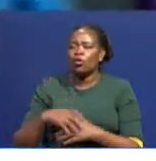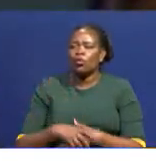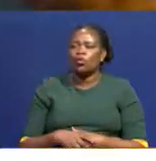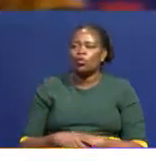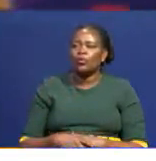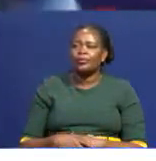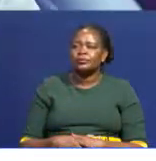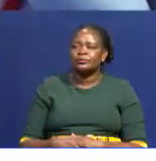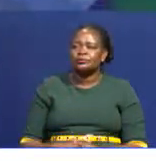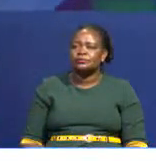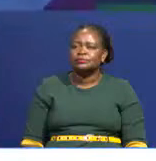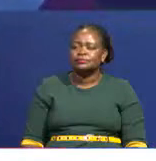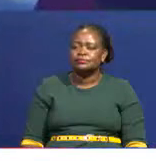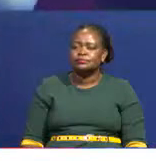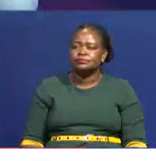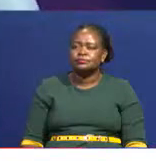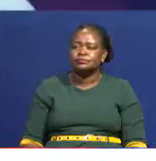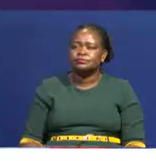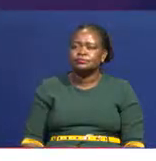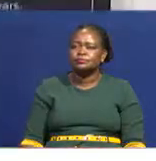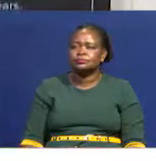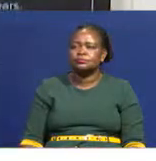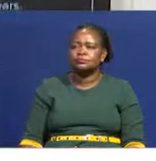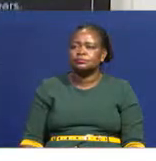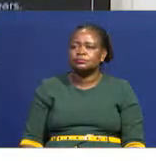Edition Sports.